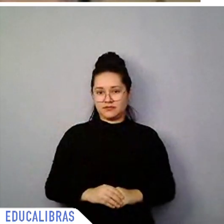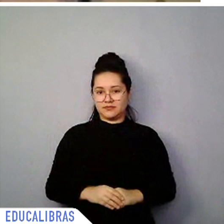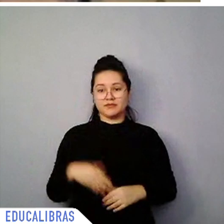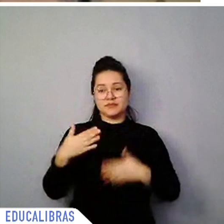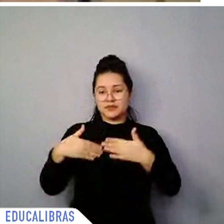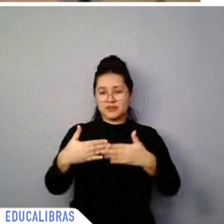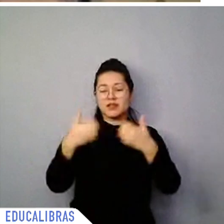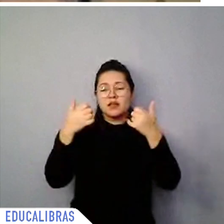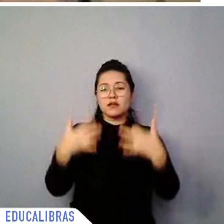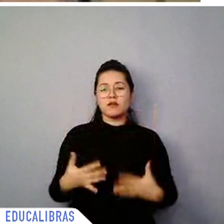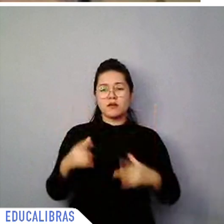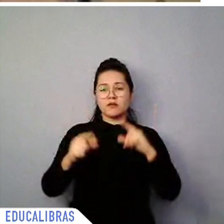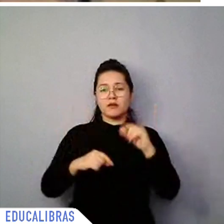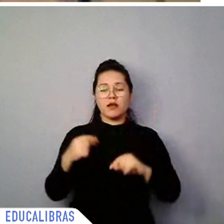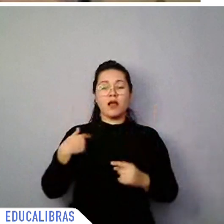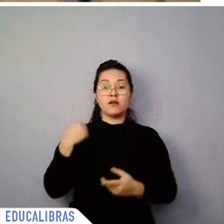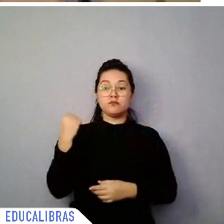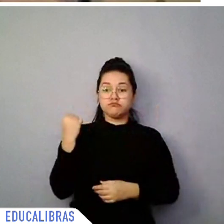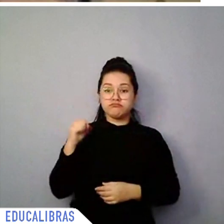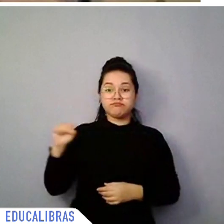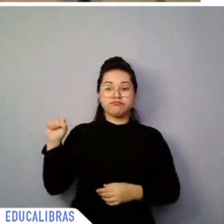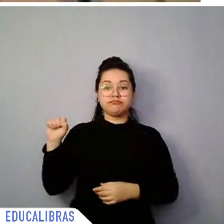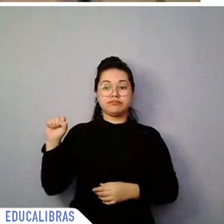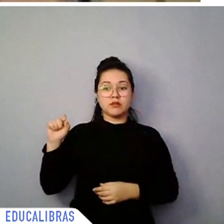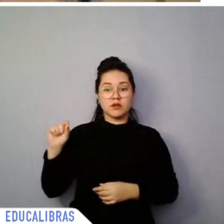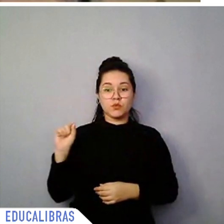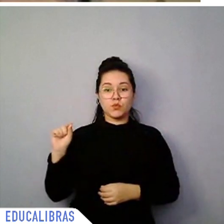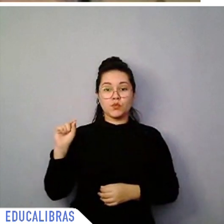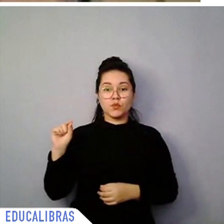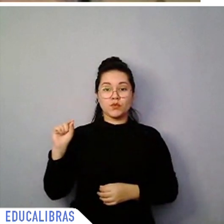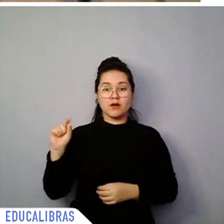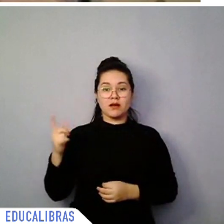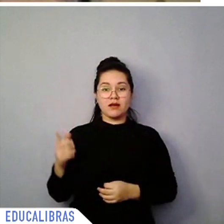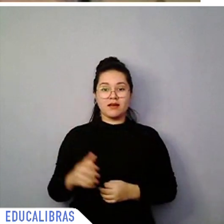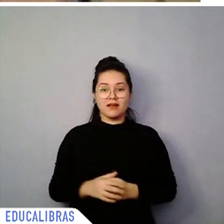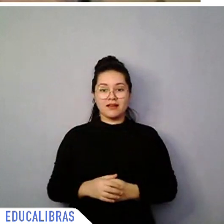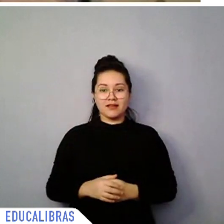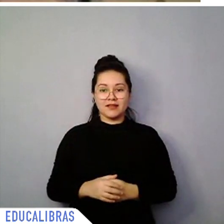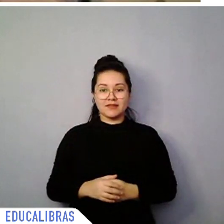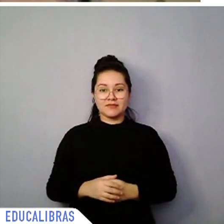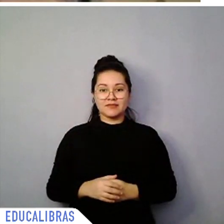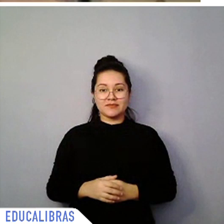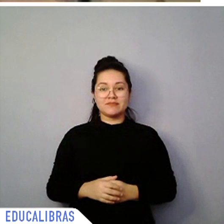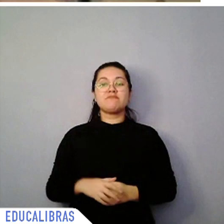to these situations. She can talk more about that.